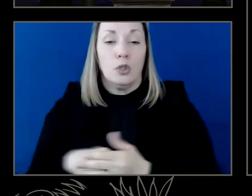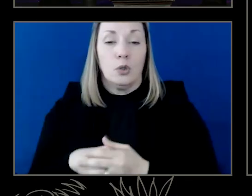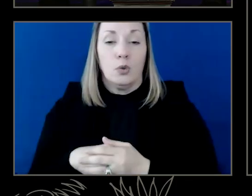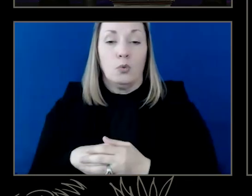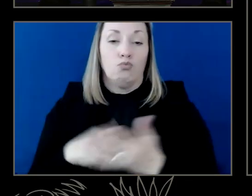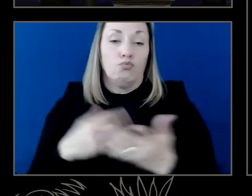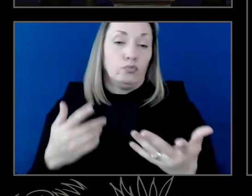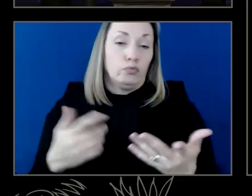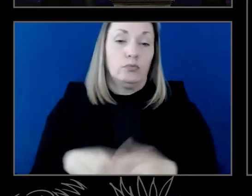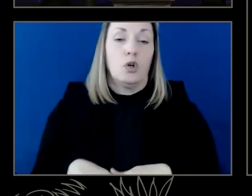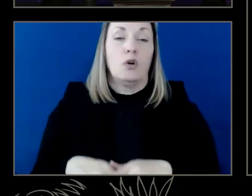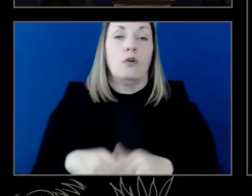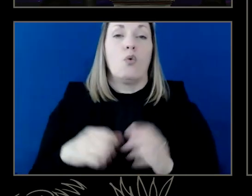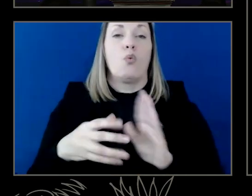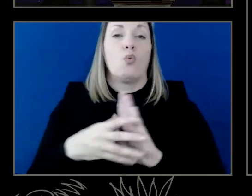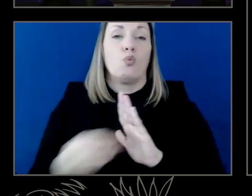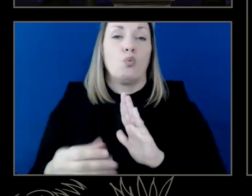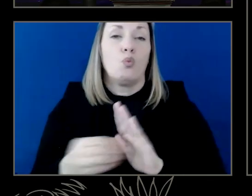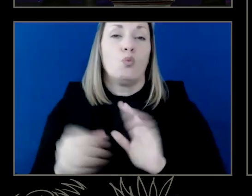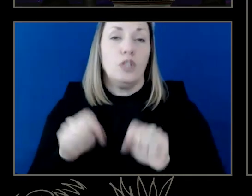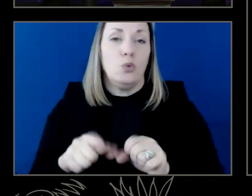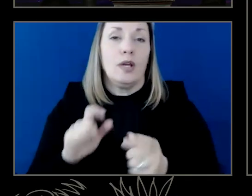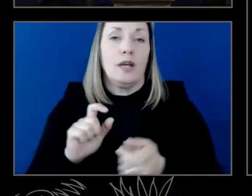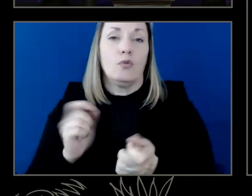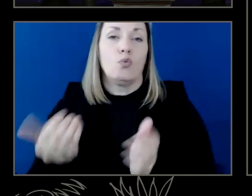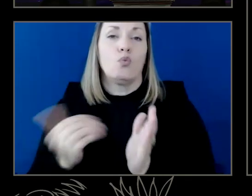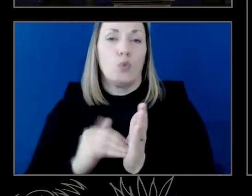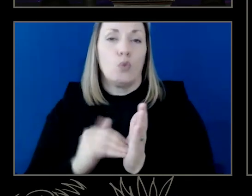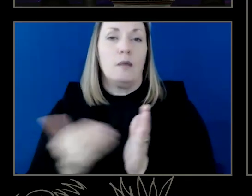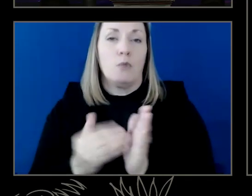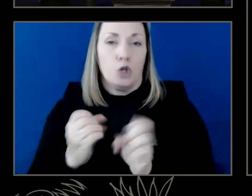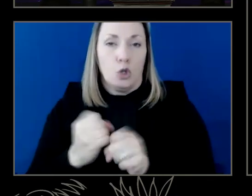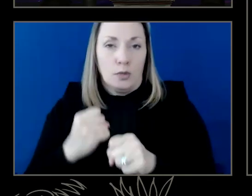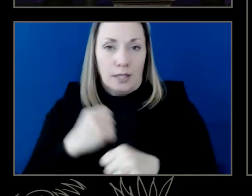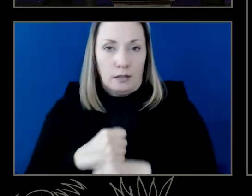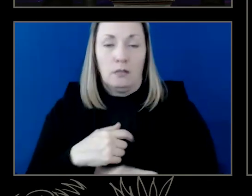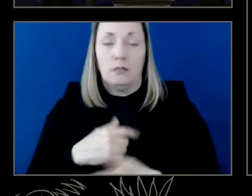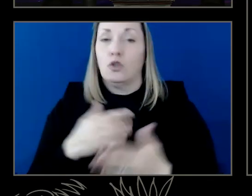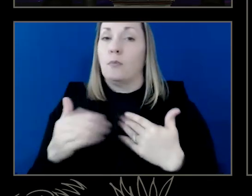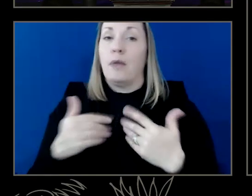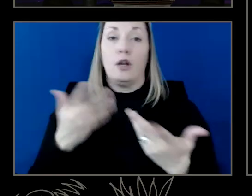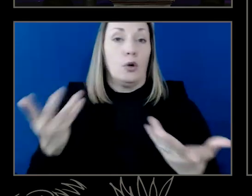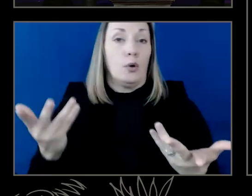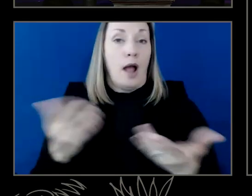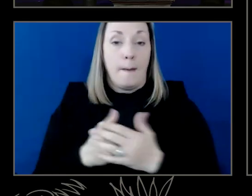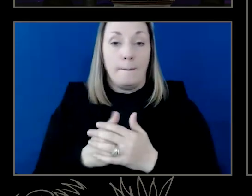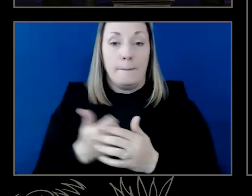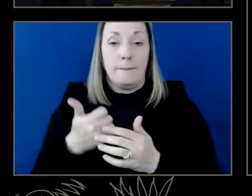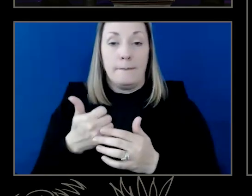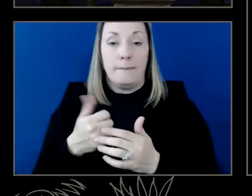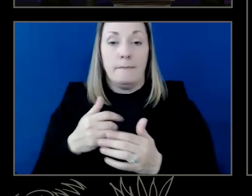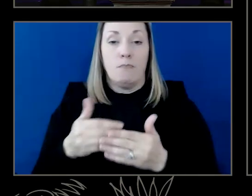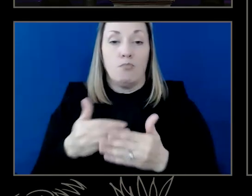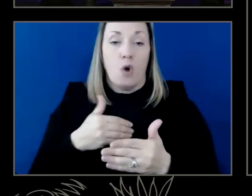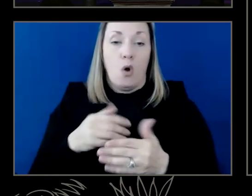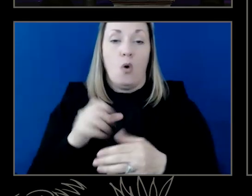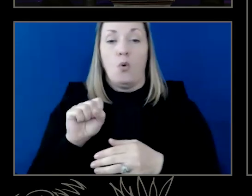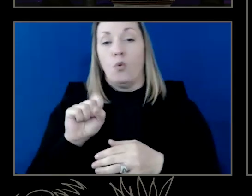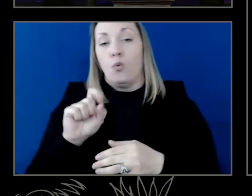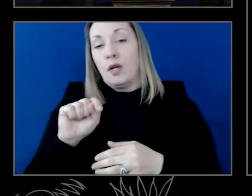more wondering what changed between dev and prod, staging, or any environment that you